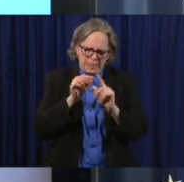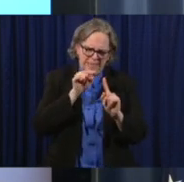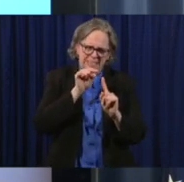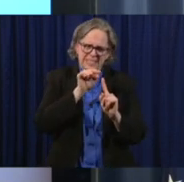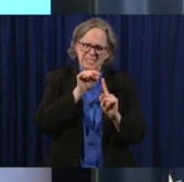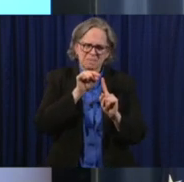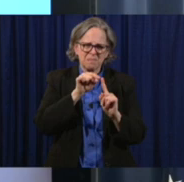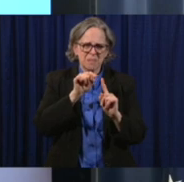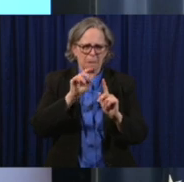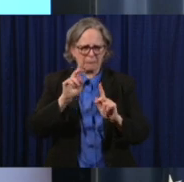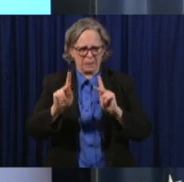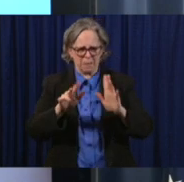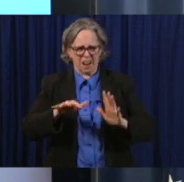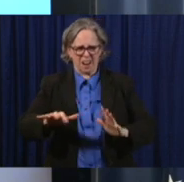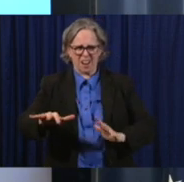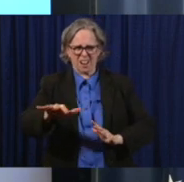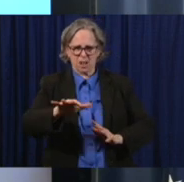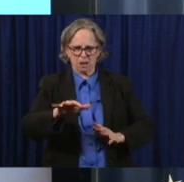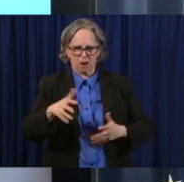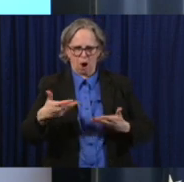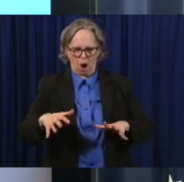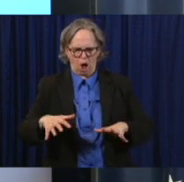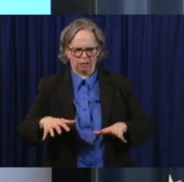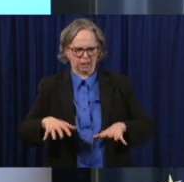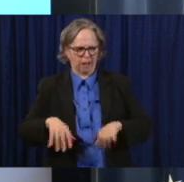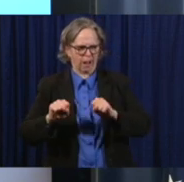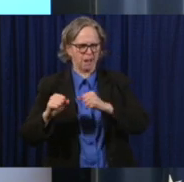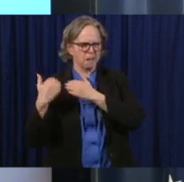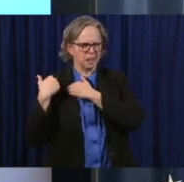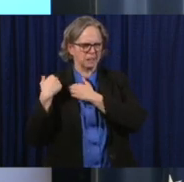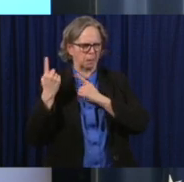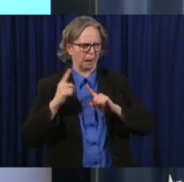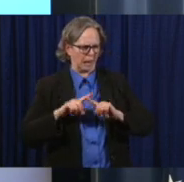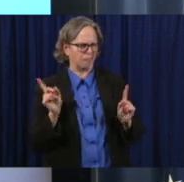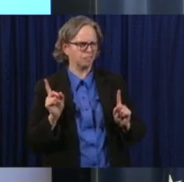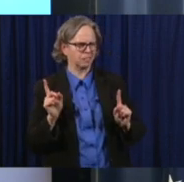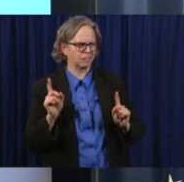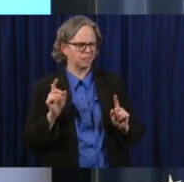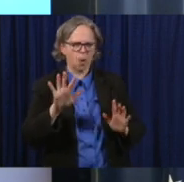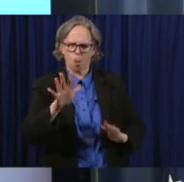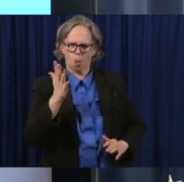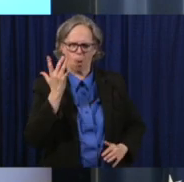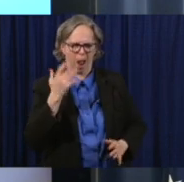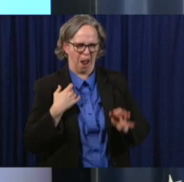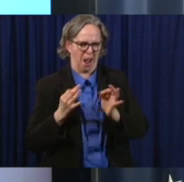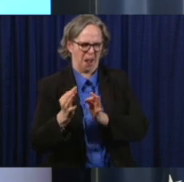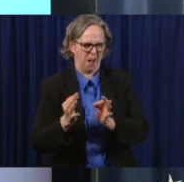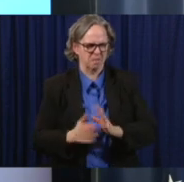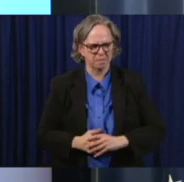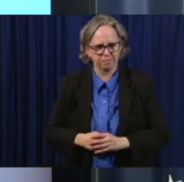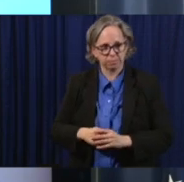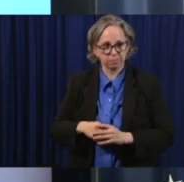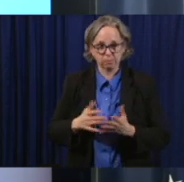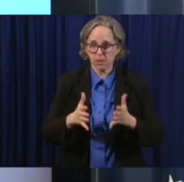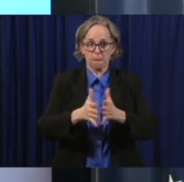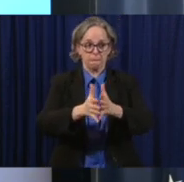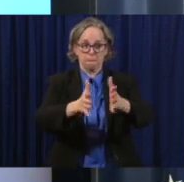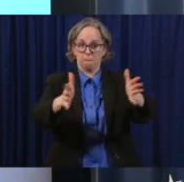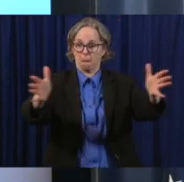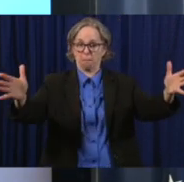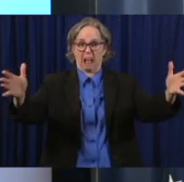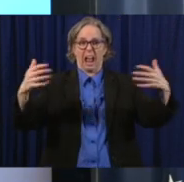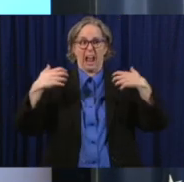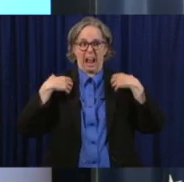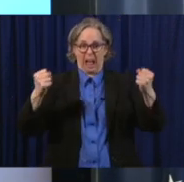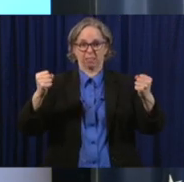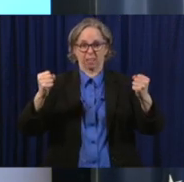that is very, very different is in the midst of this public health crisis, which it is, the governor called